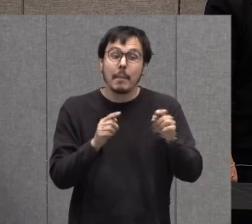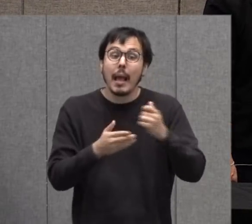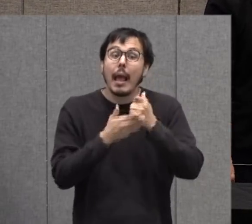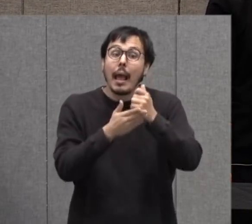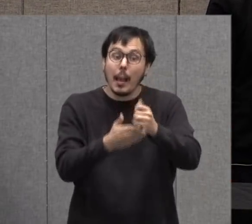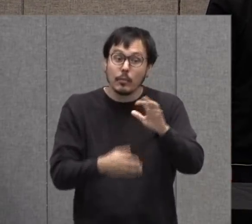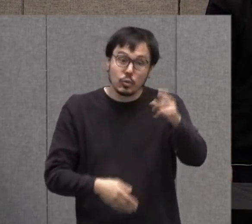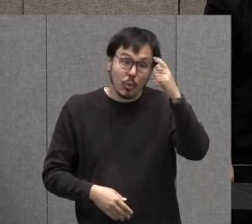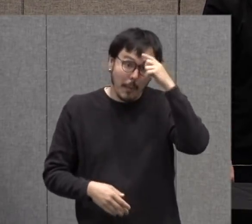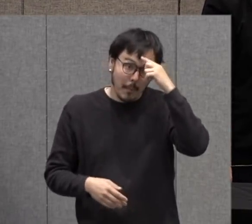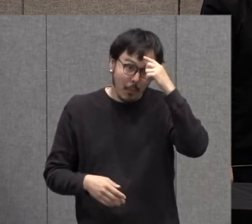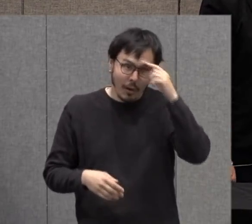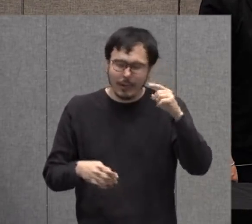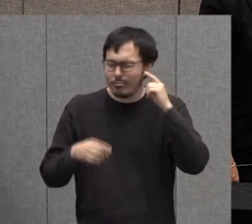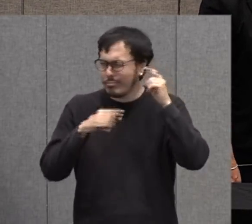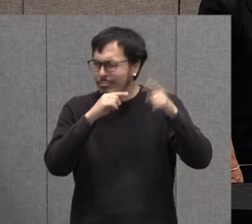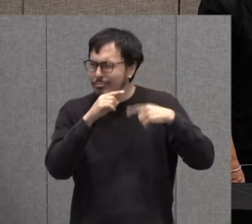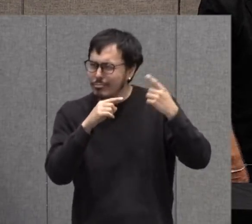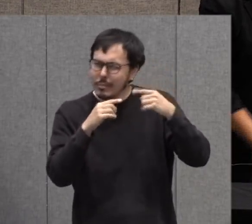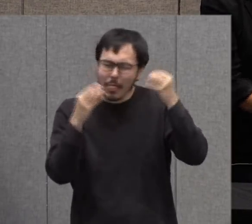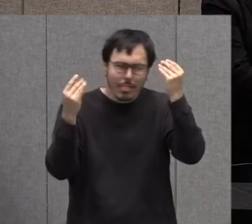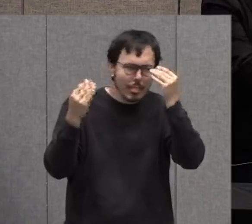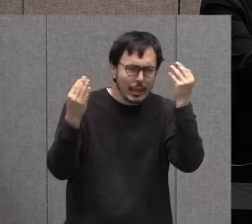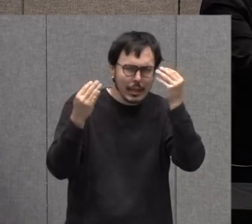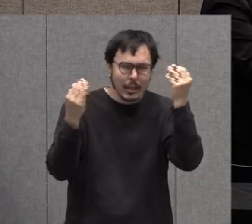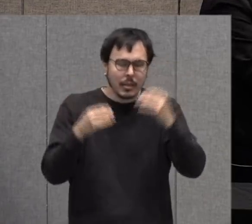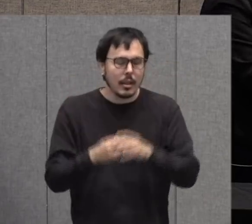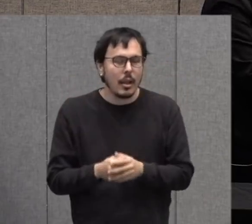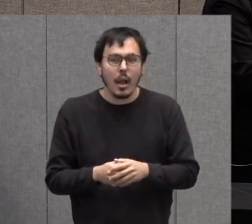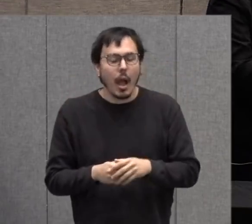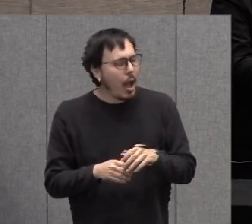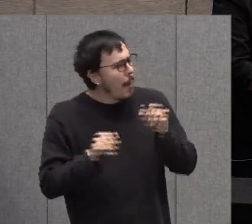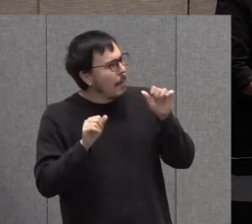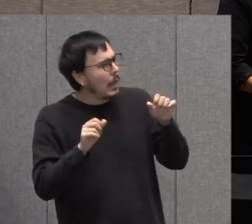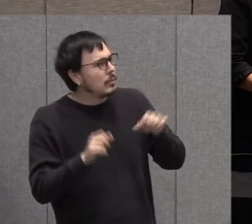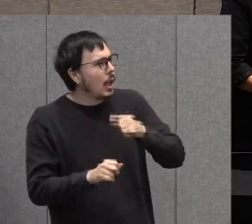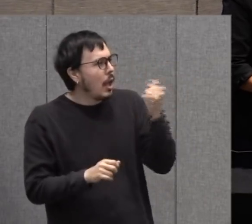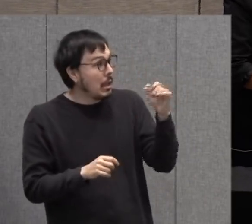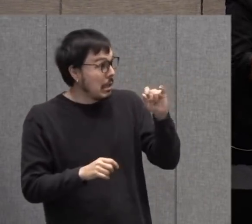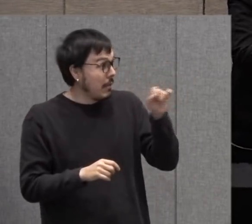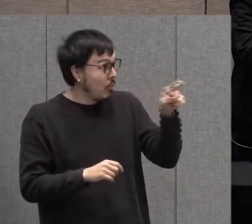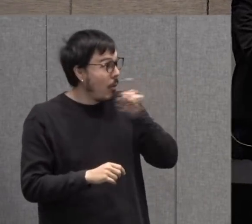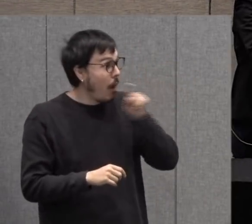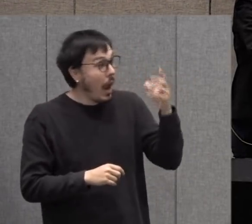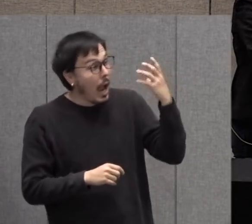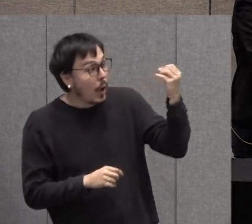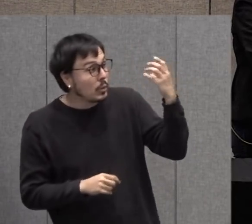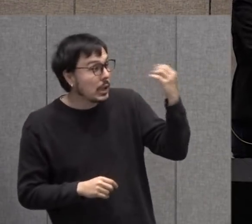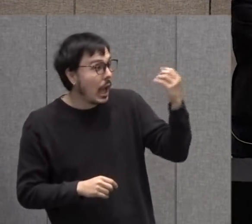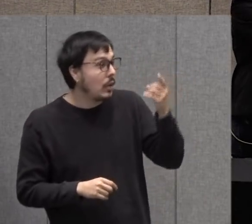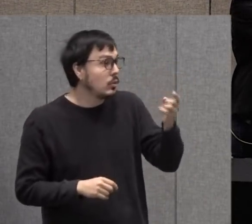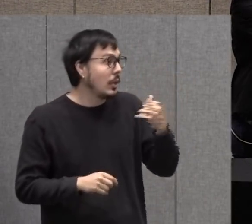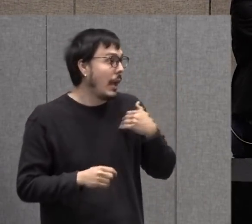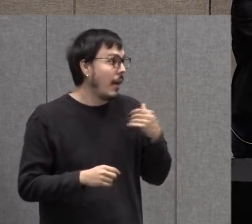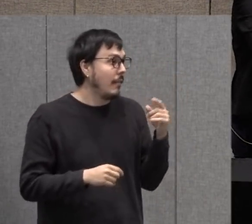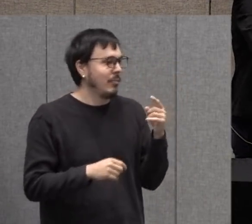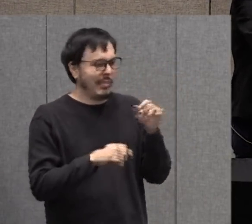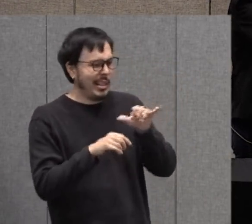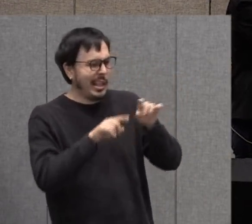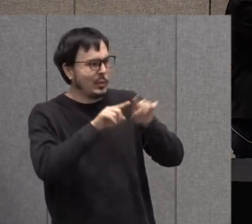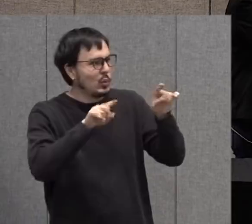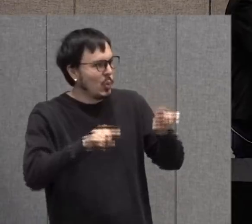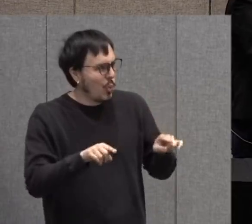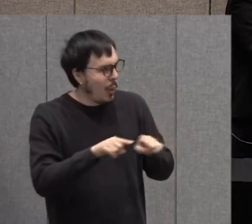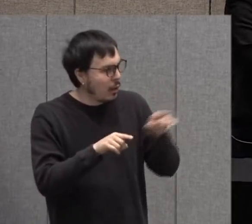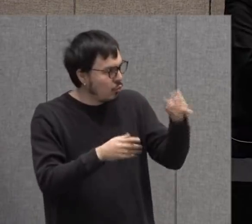know, another idea I have is that you could have a square if you're outside, and then you have a square that you draw with